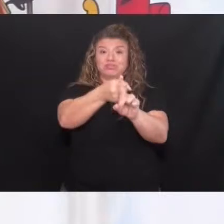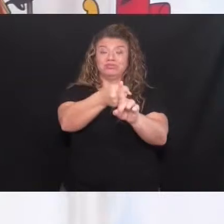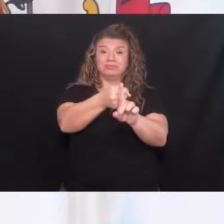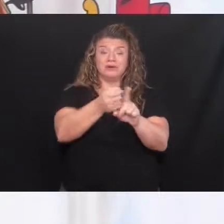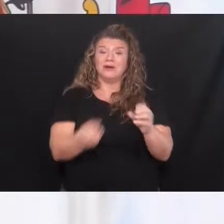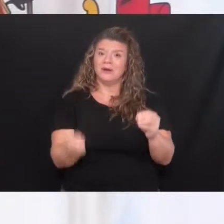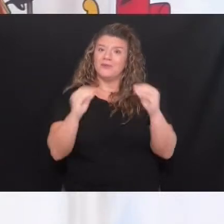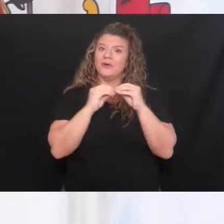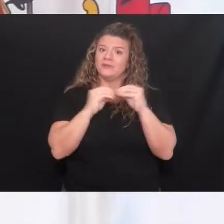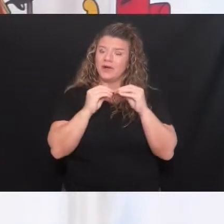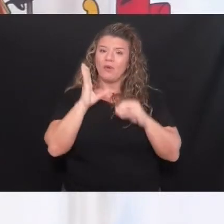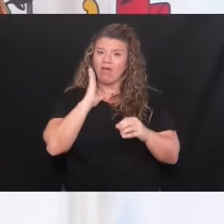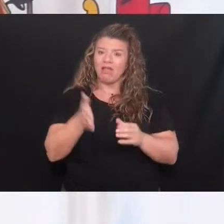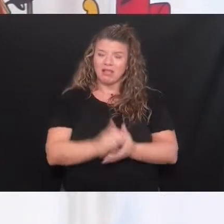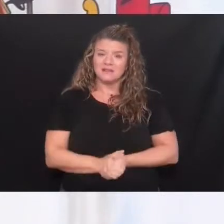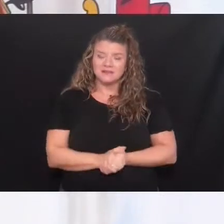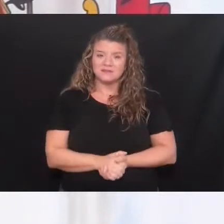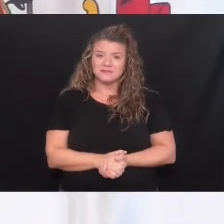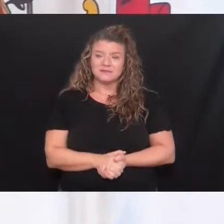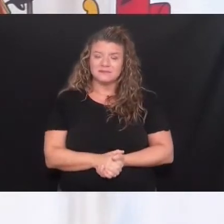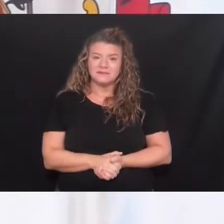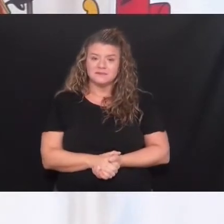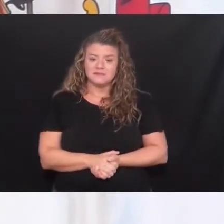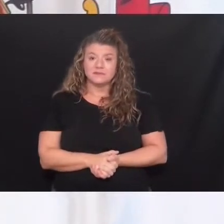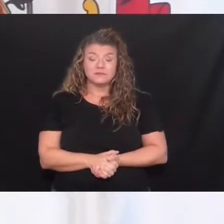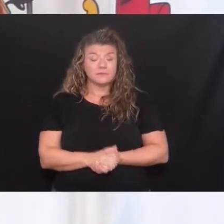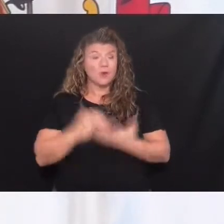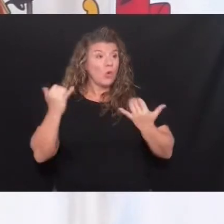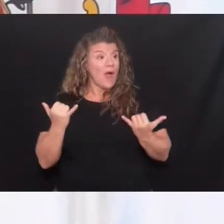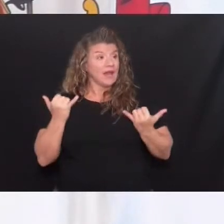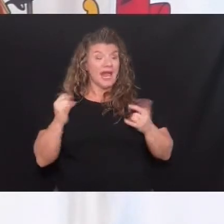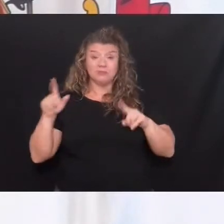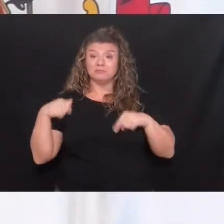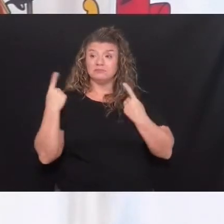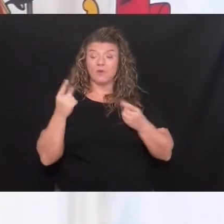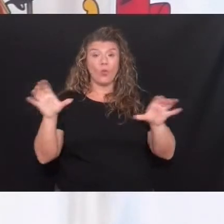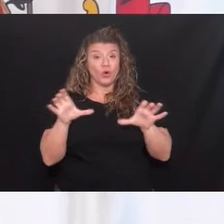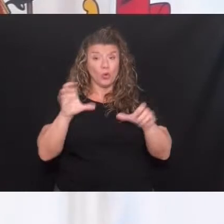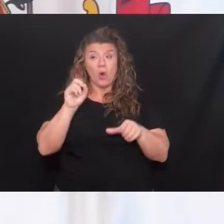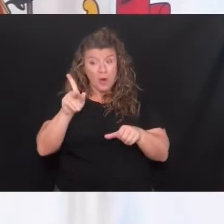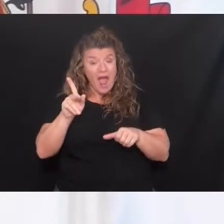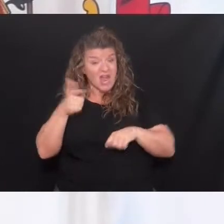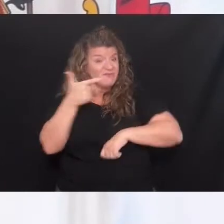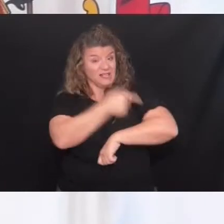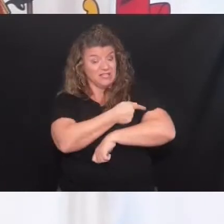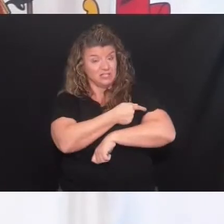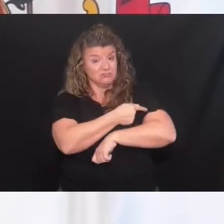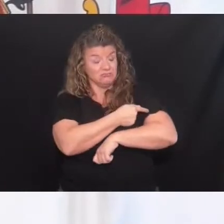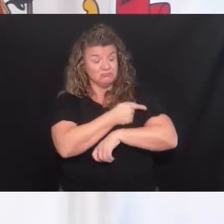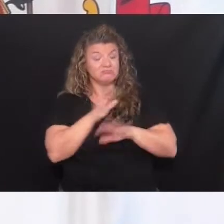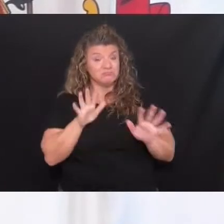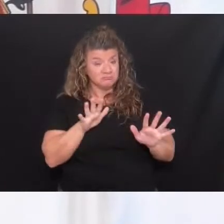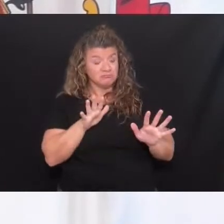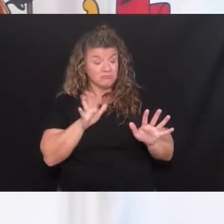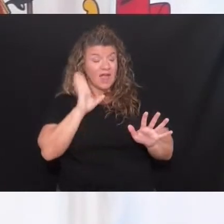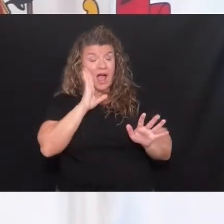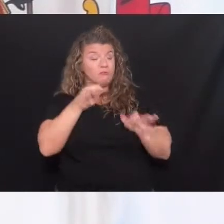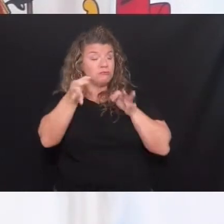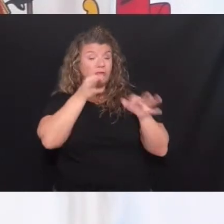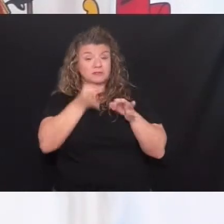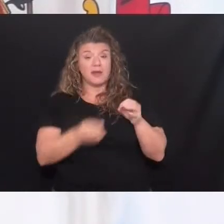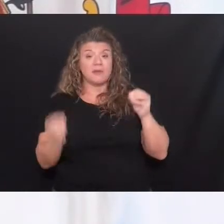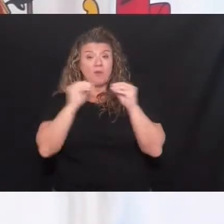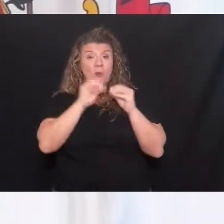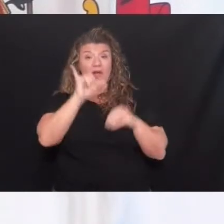more so than it is now? Now, you're doing a decent job, West Virginia, as far as getting vaccinated right today. And I'll get to that in just one